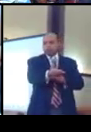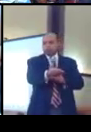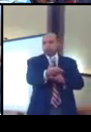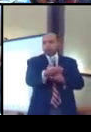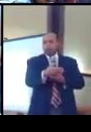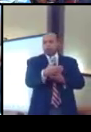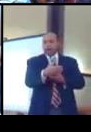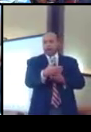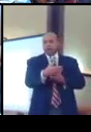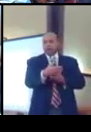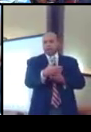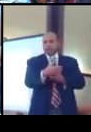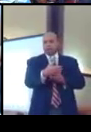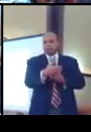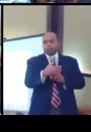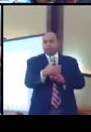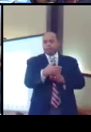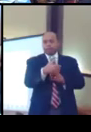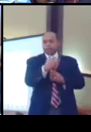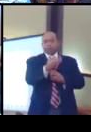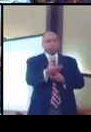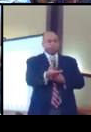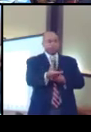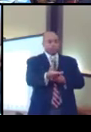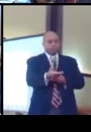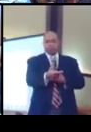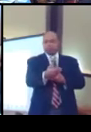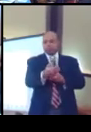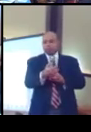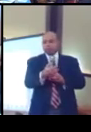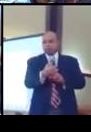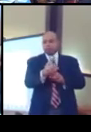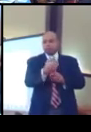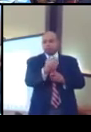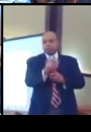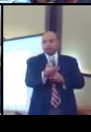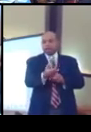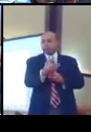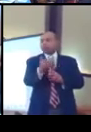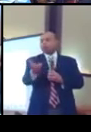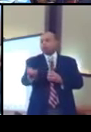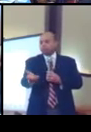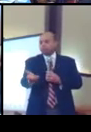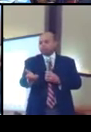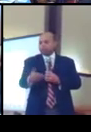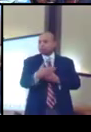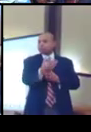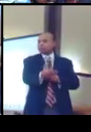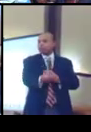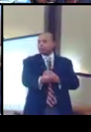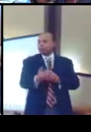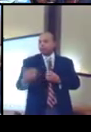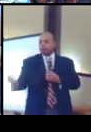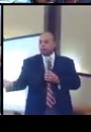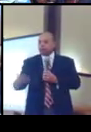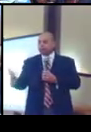pro housing, so that that initiative the city did receive funds. We are looking at shorter development processes, which